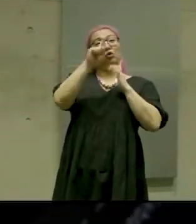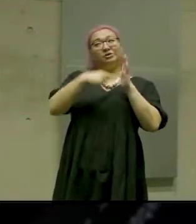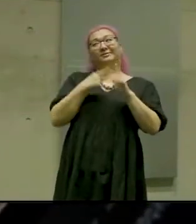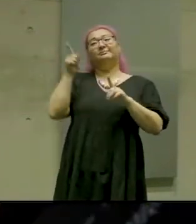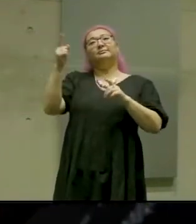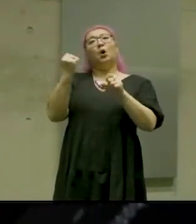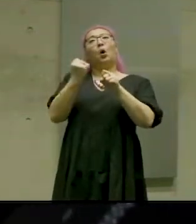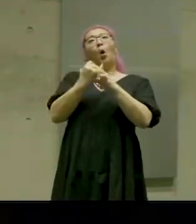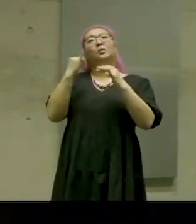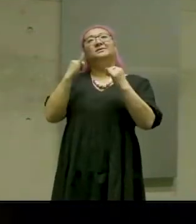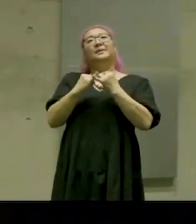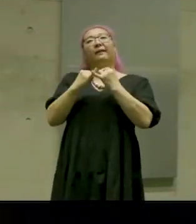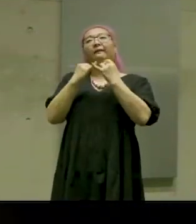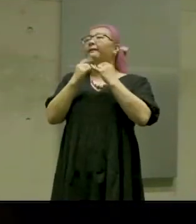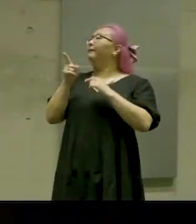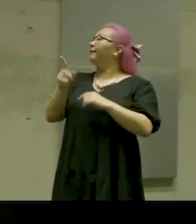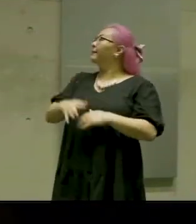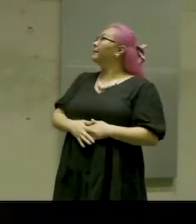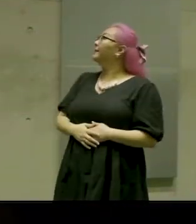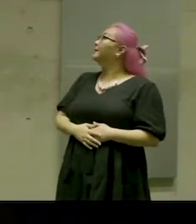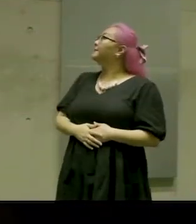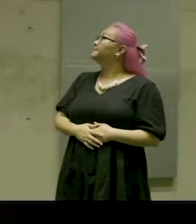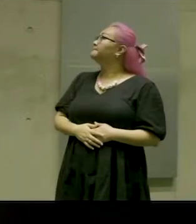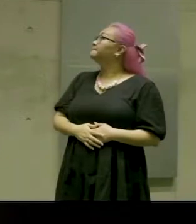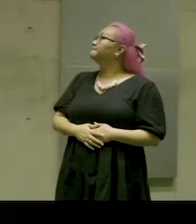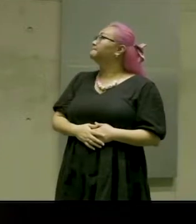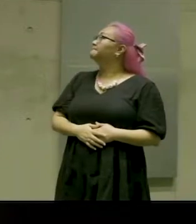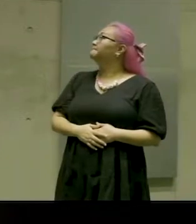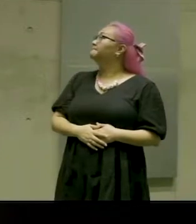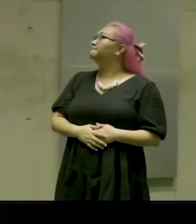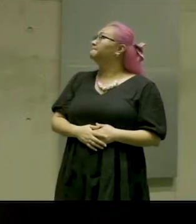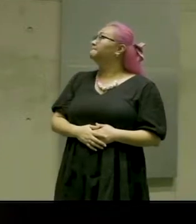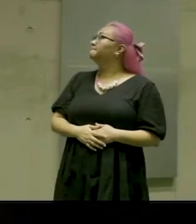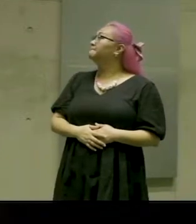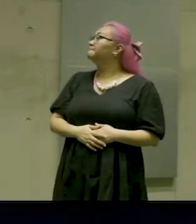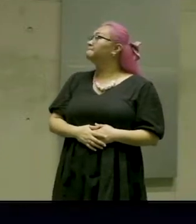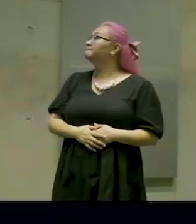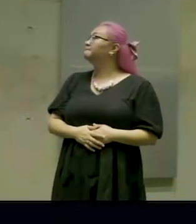So, I was starting to